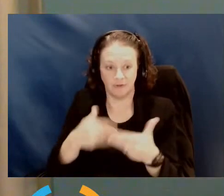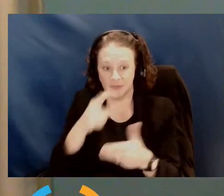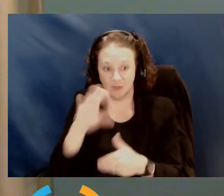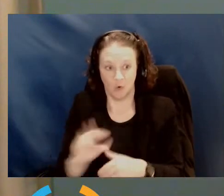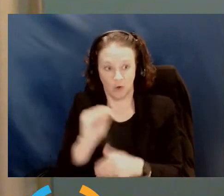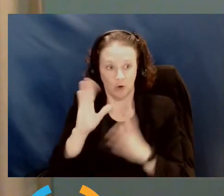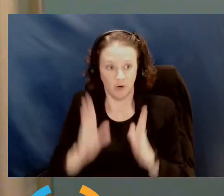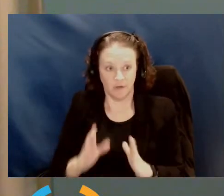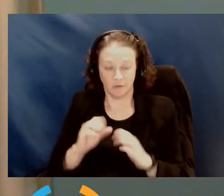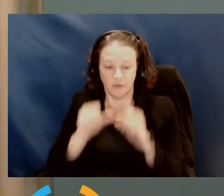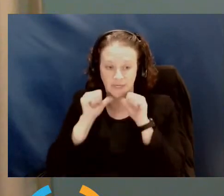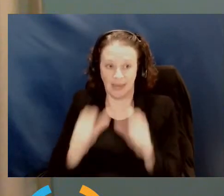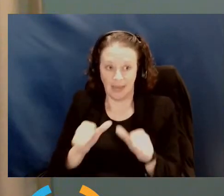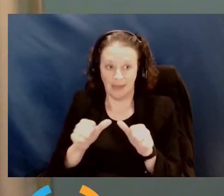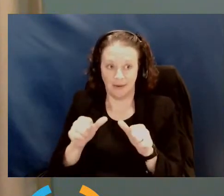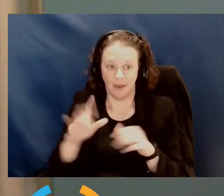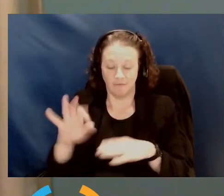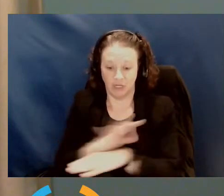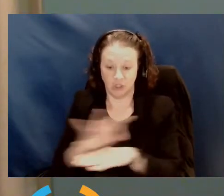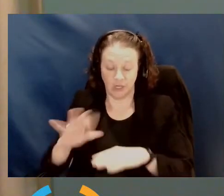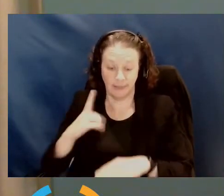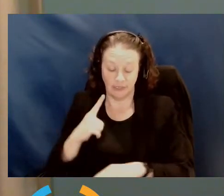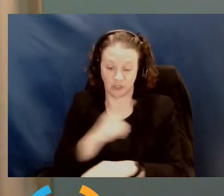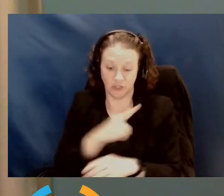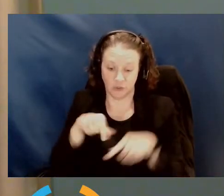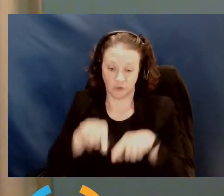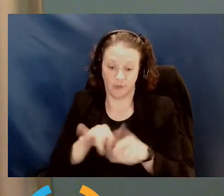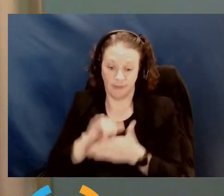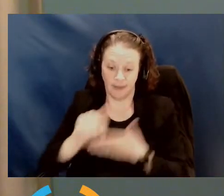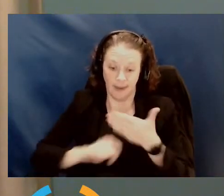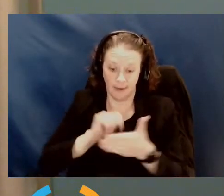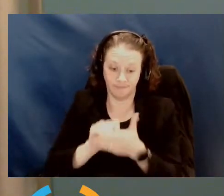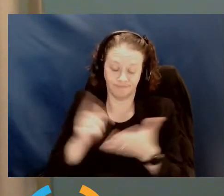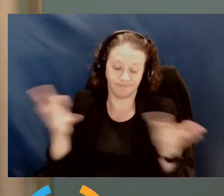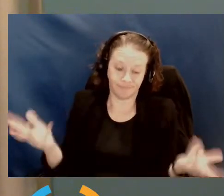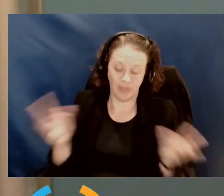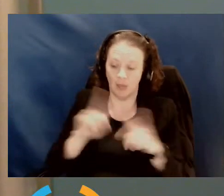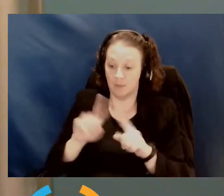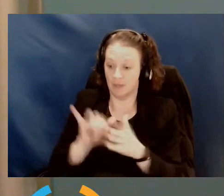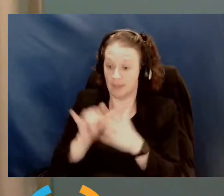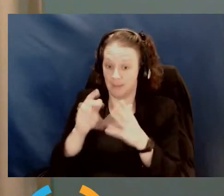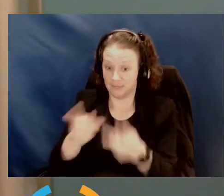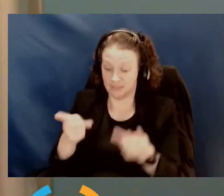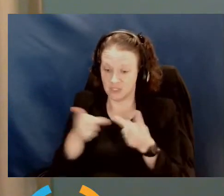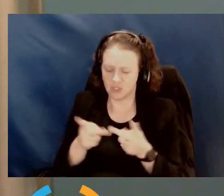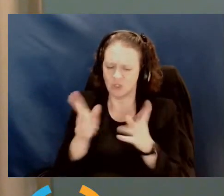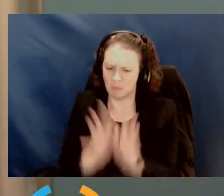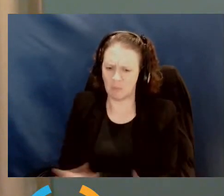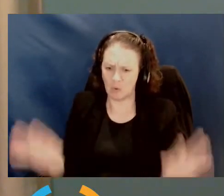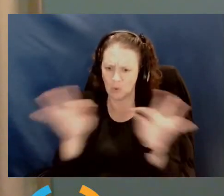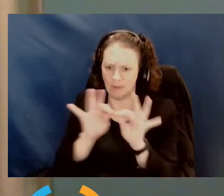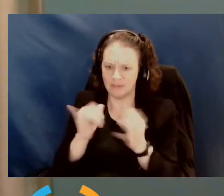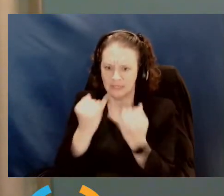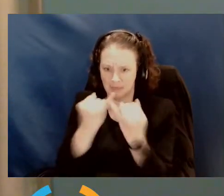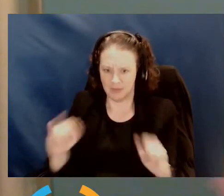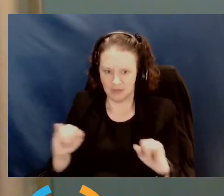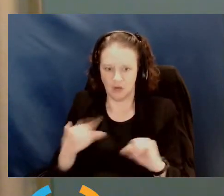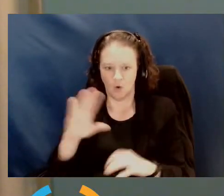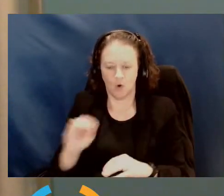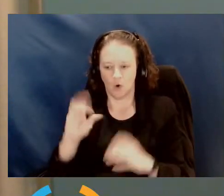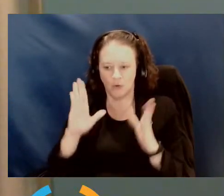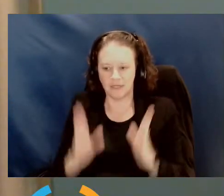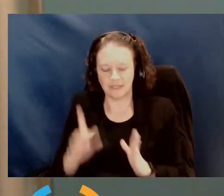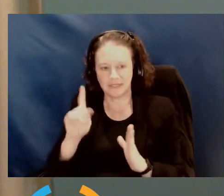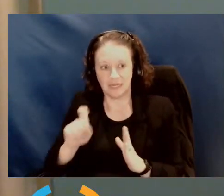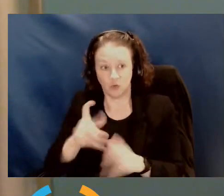denied a functioning legislature. But I think it's very important that that position is independent. Oregonians need to trust that when they